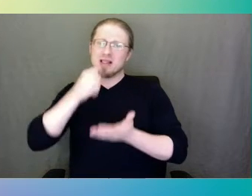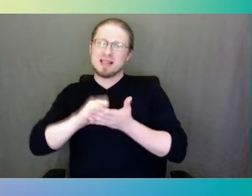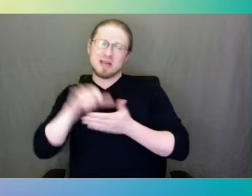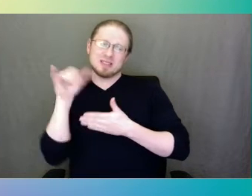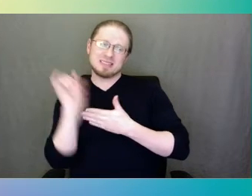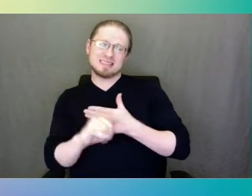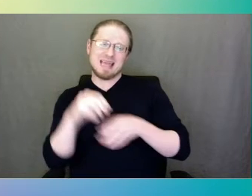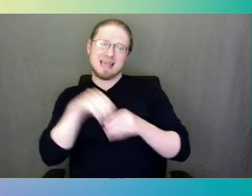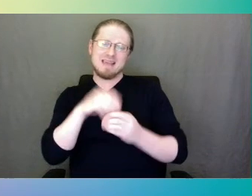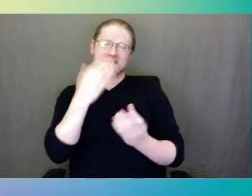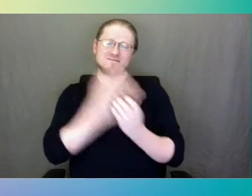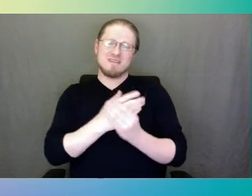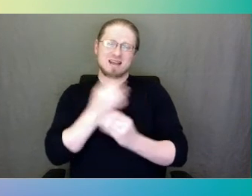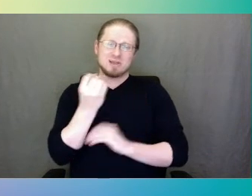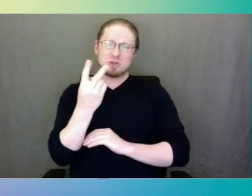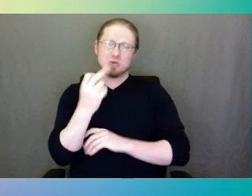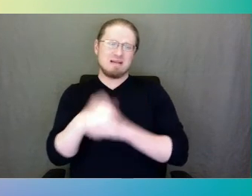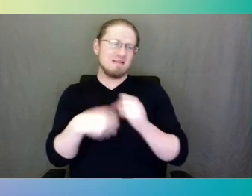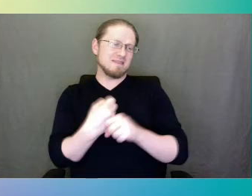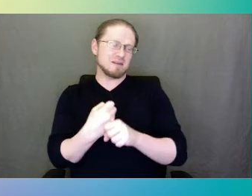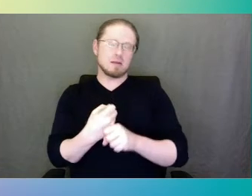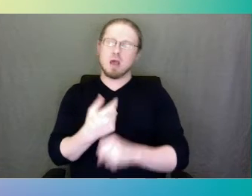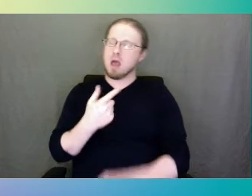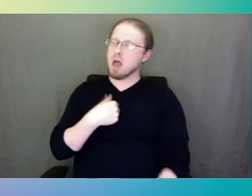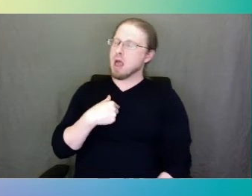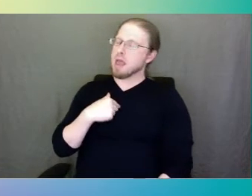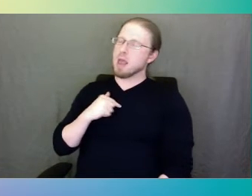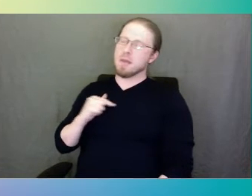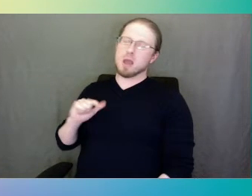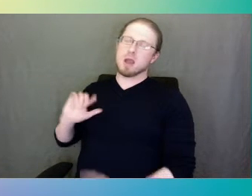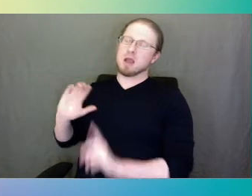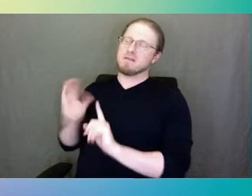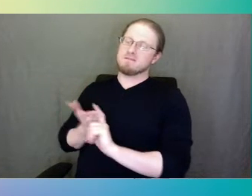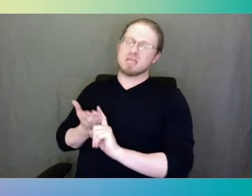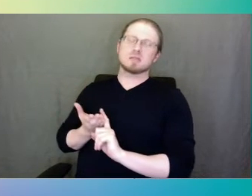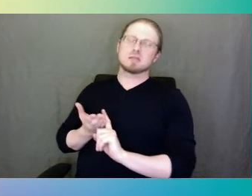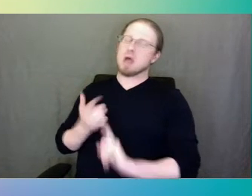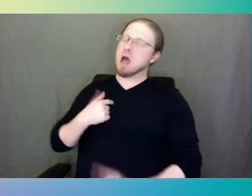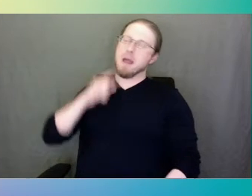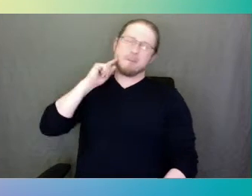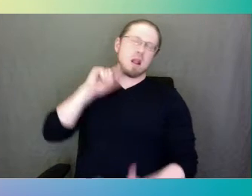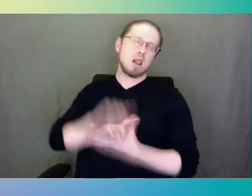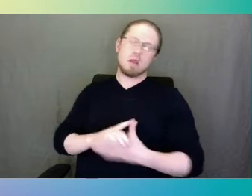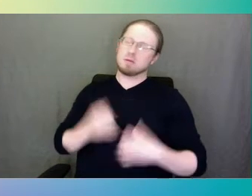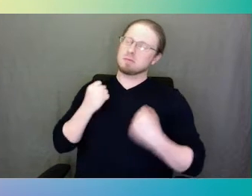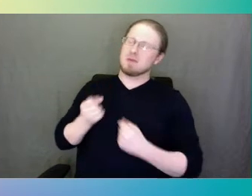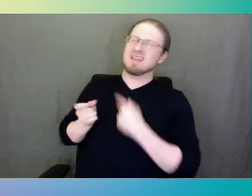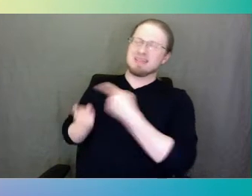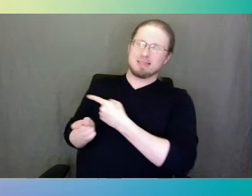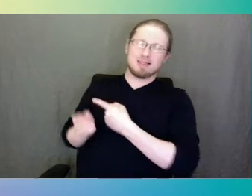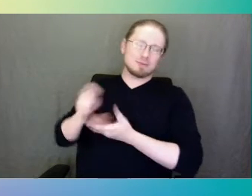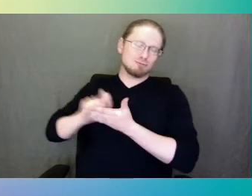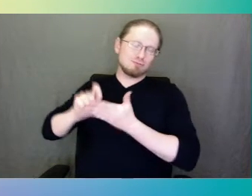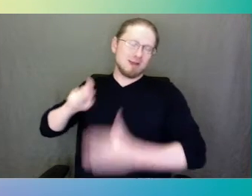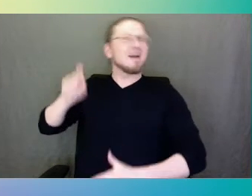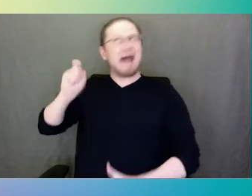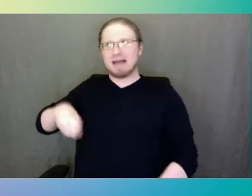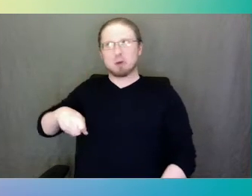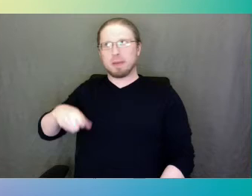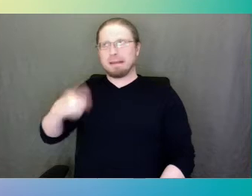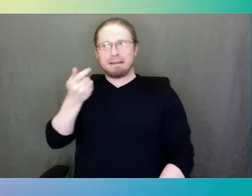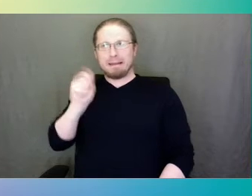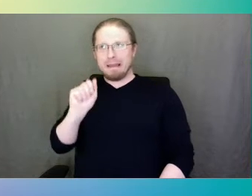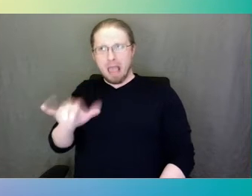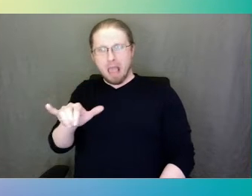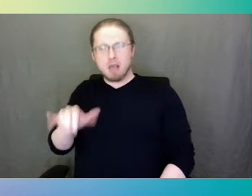so curious. I am convinced that this guy is gay. So we turn over information to Tina, and 11 and a half months